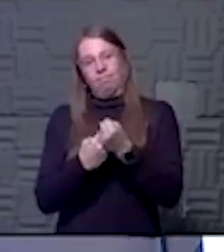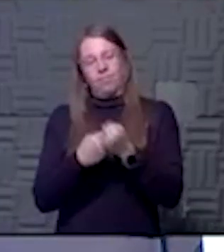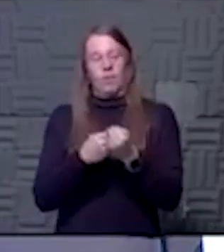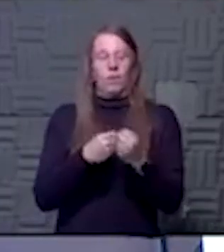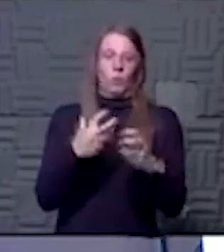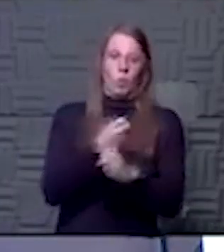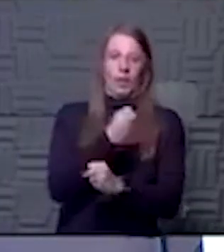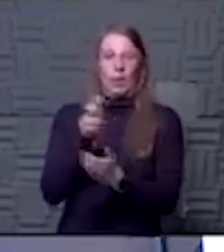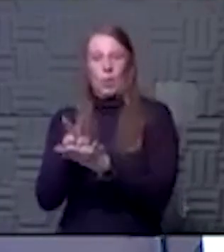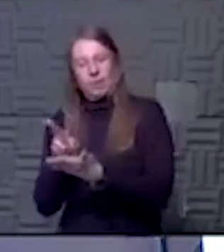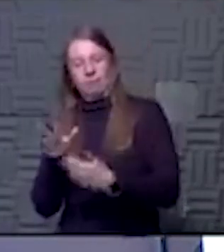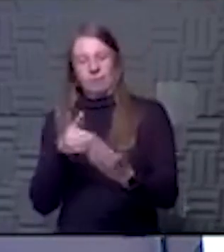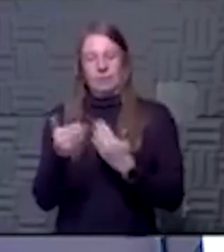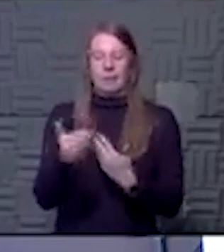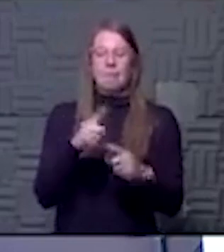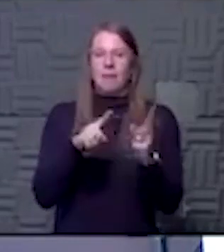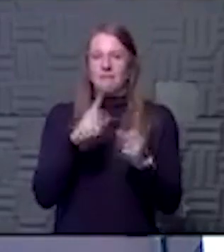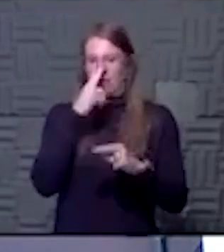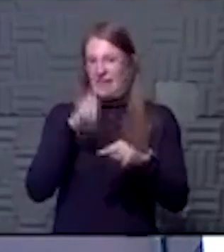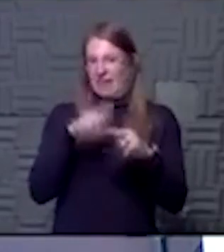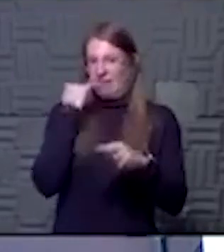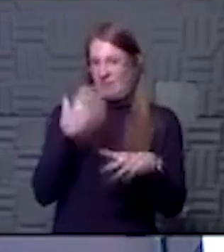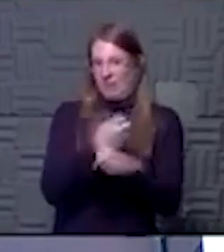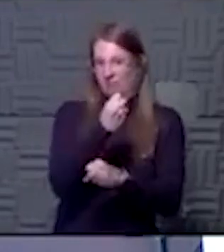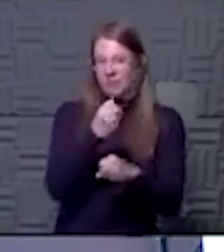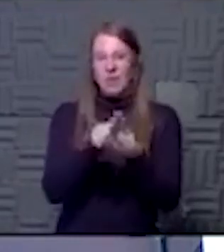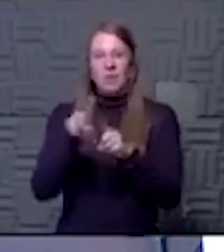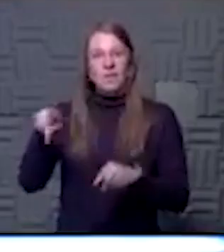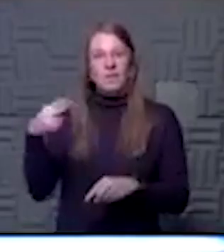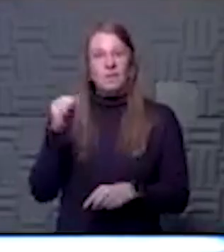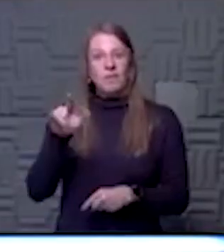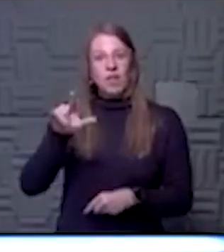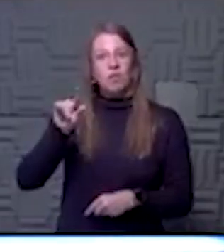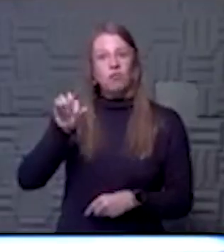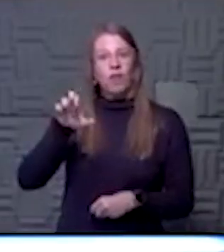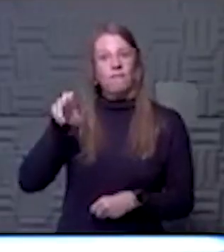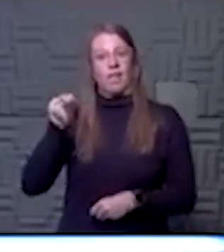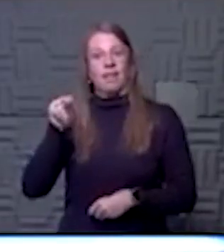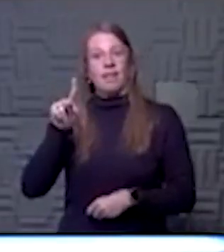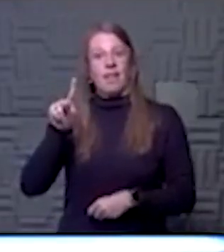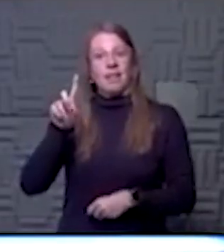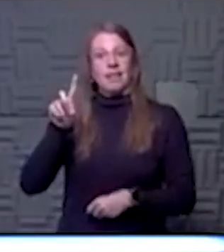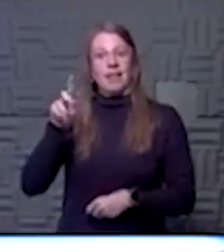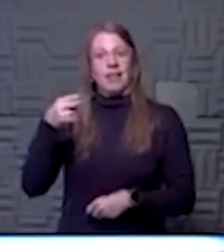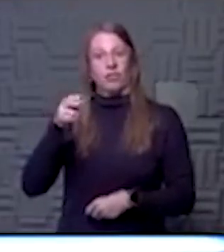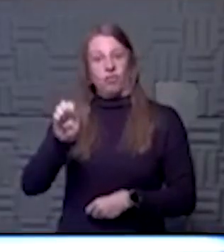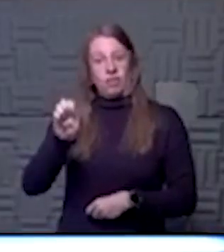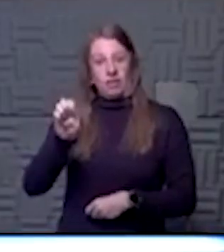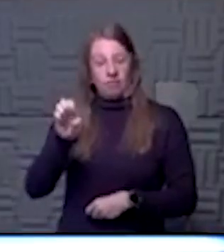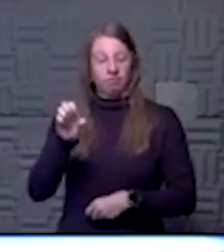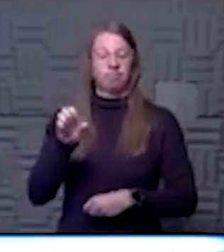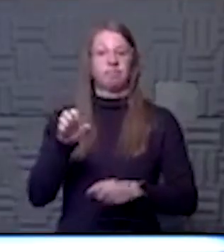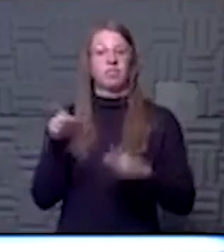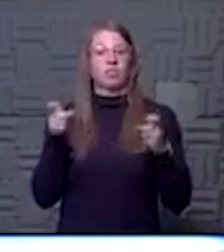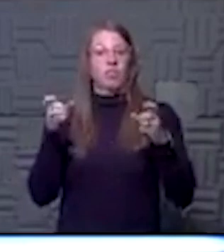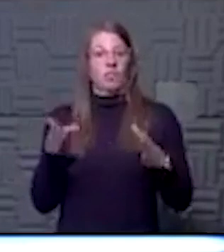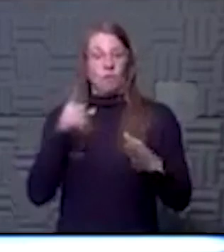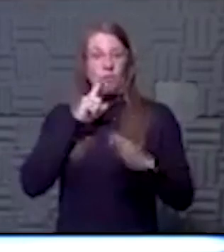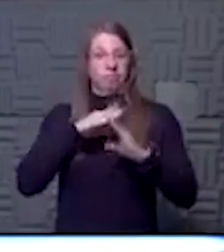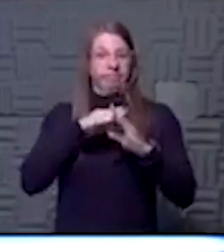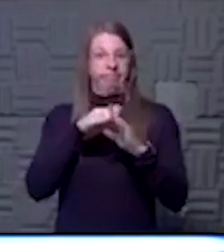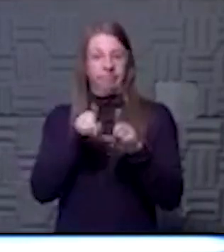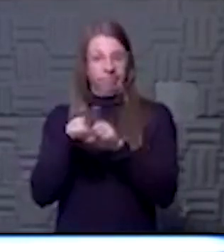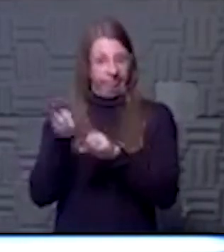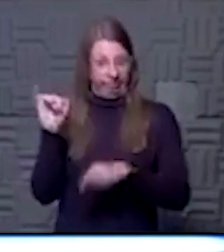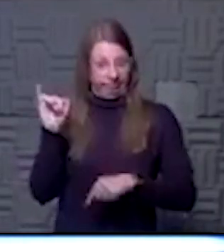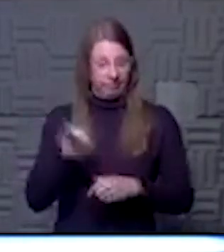it's more fun when we win. It's much more fun. We're also joined by Phil Griffin, KDHE Director of the Bureau of Disease and Prevention, who's going to talk with us about